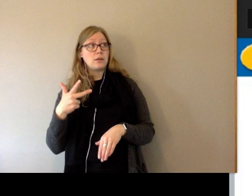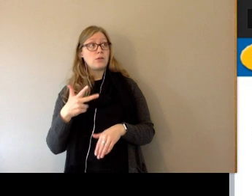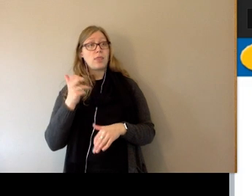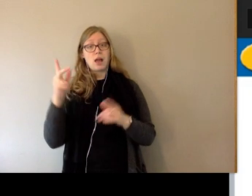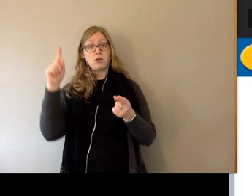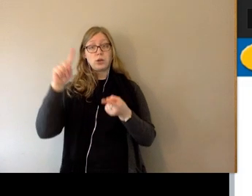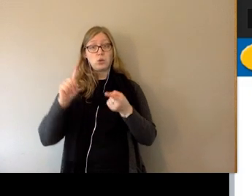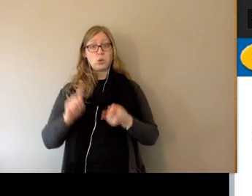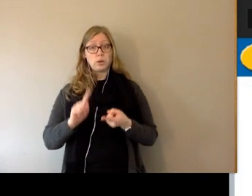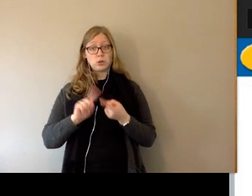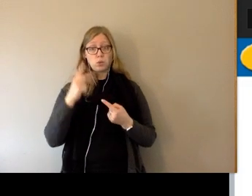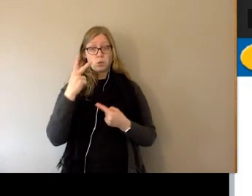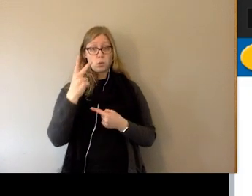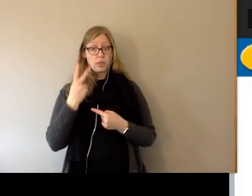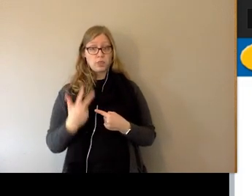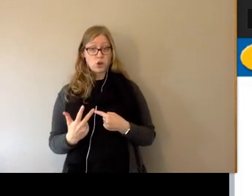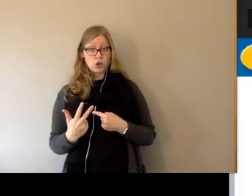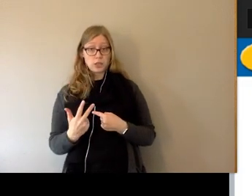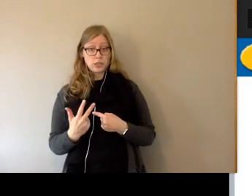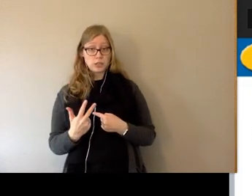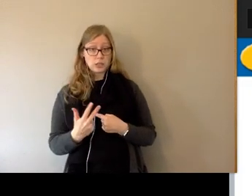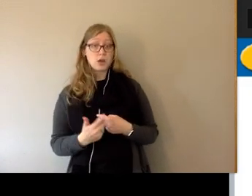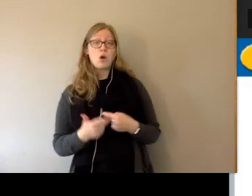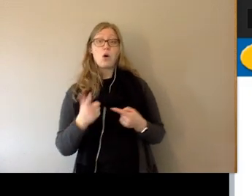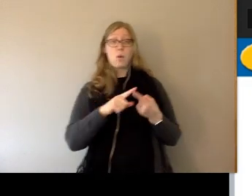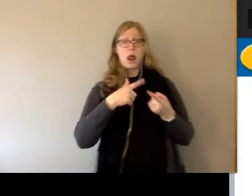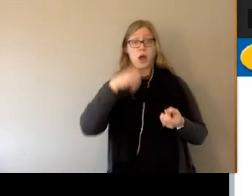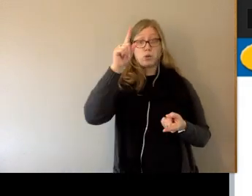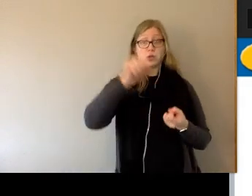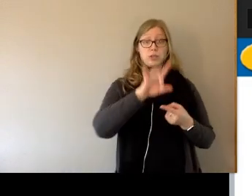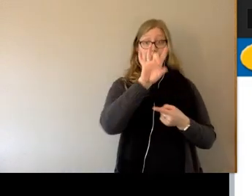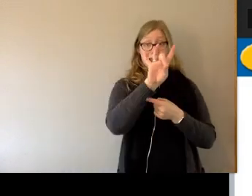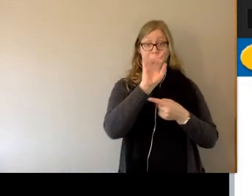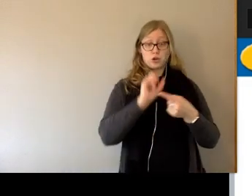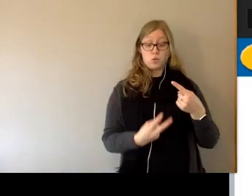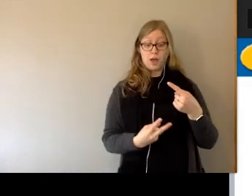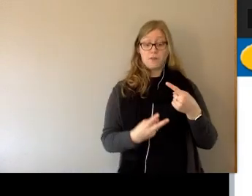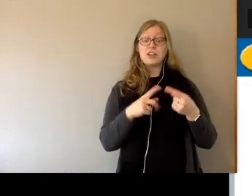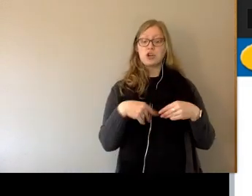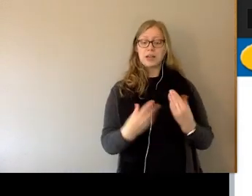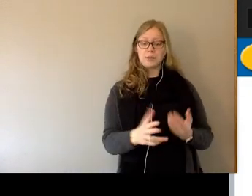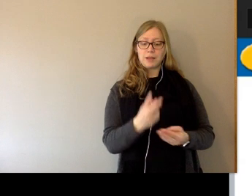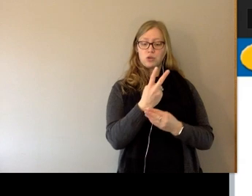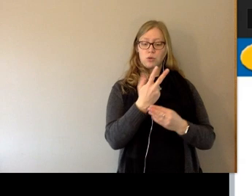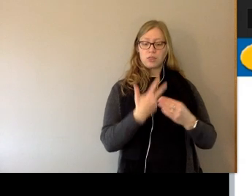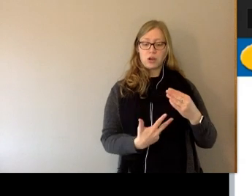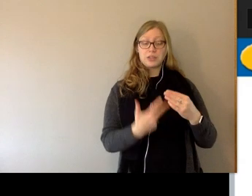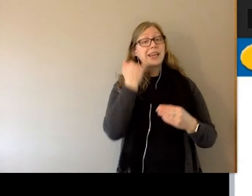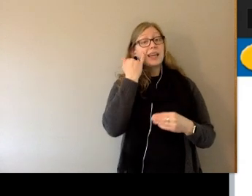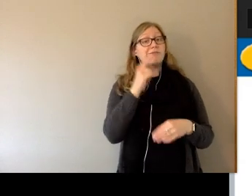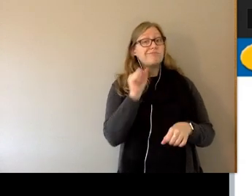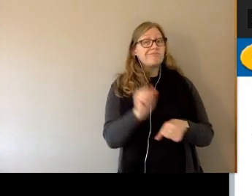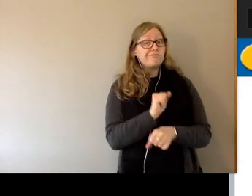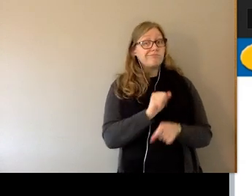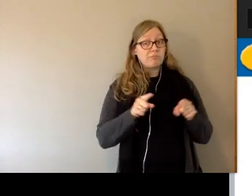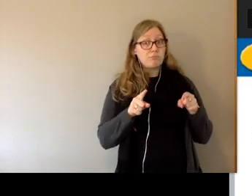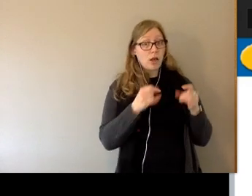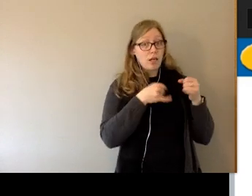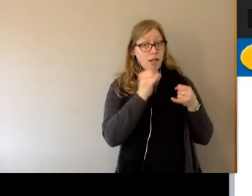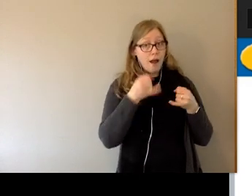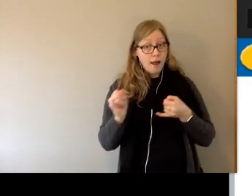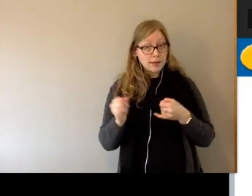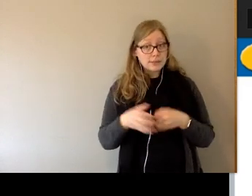when I reduce this 8 over 12, it should give me 2/3, if in fact those lines are parallel. So 4 goes into 8, it goes in